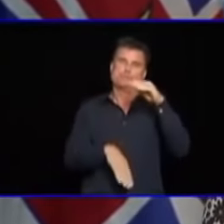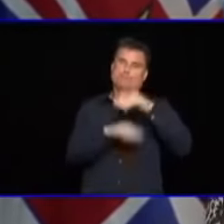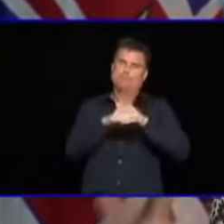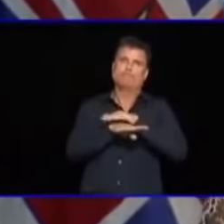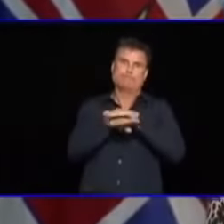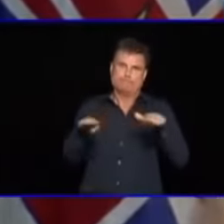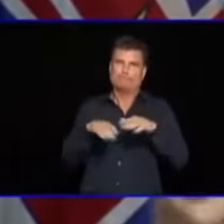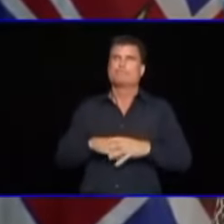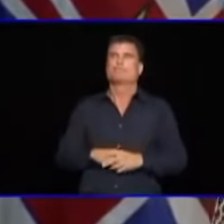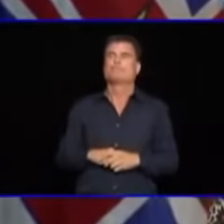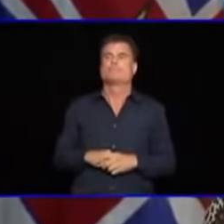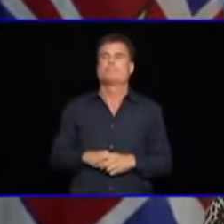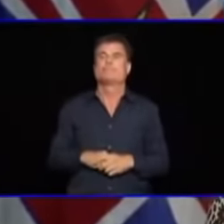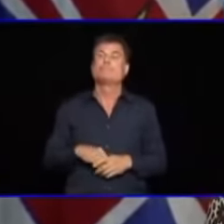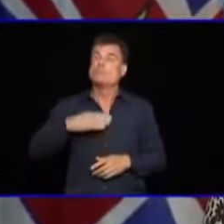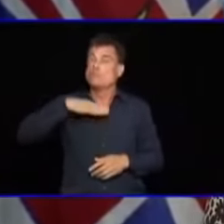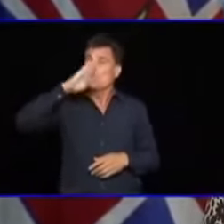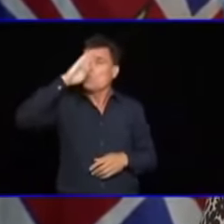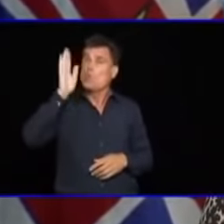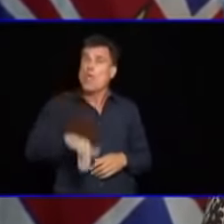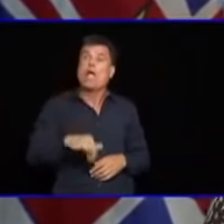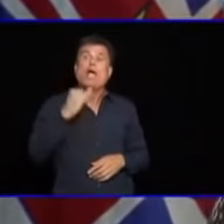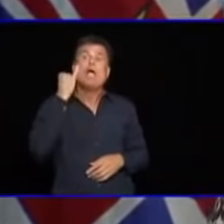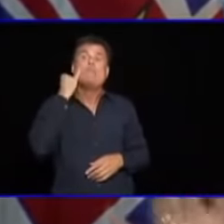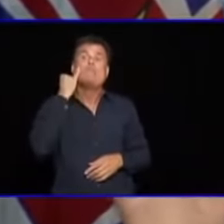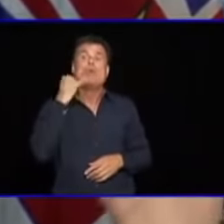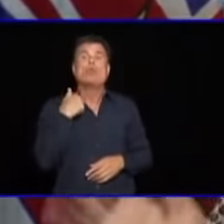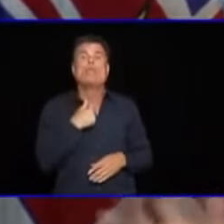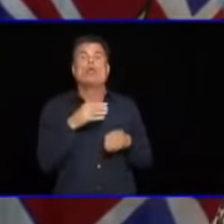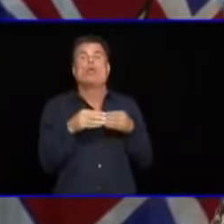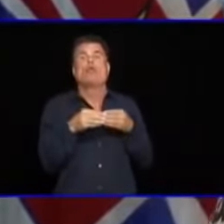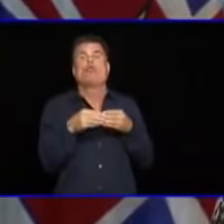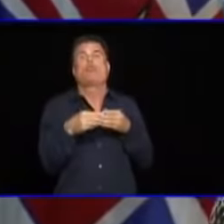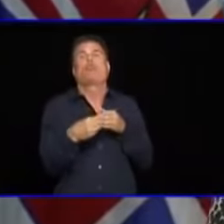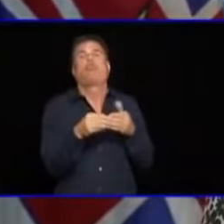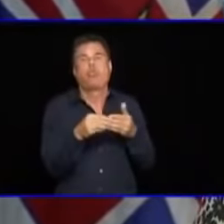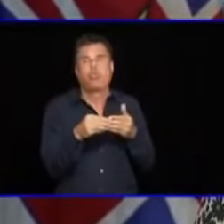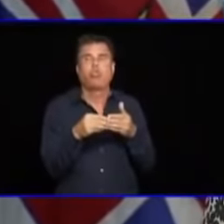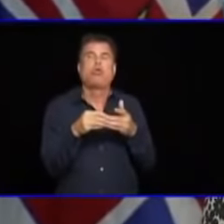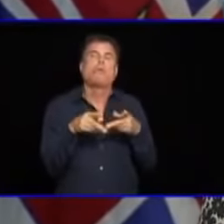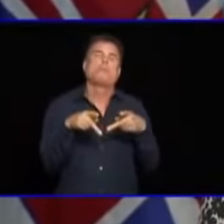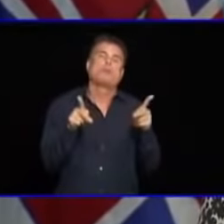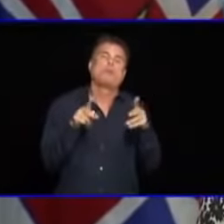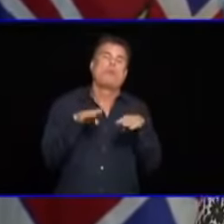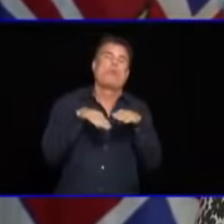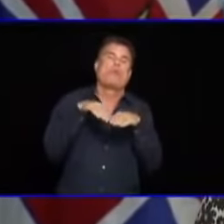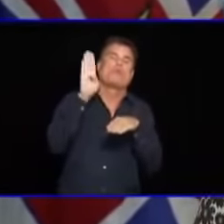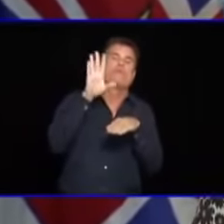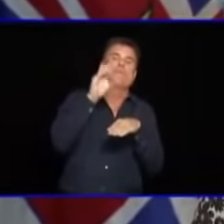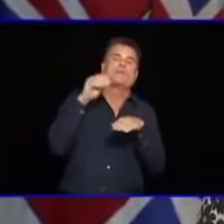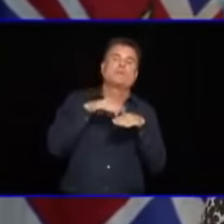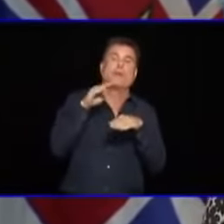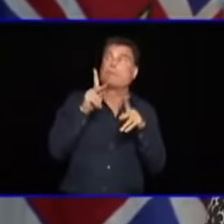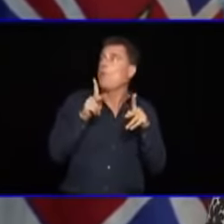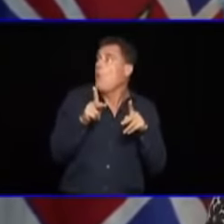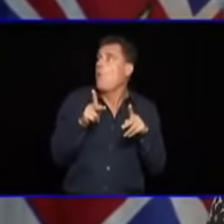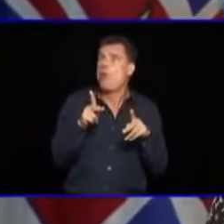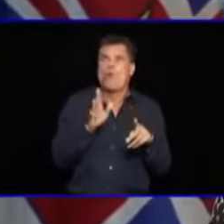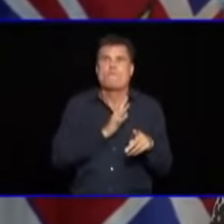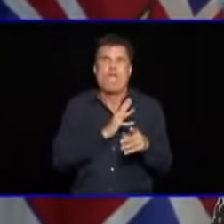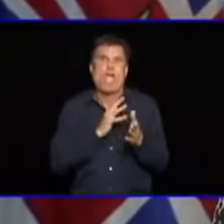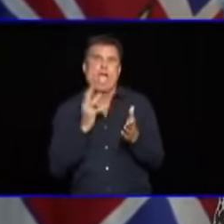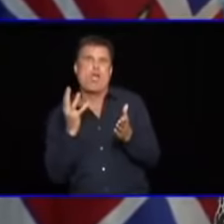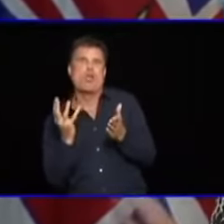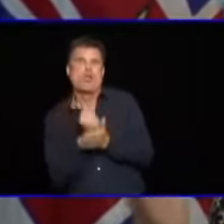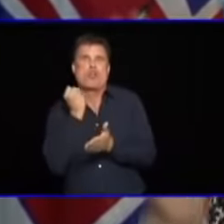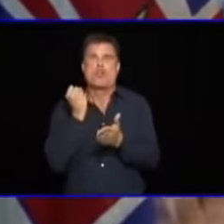together, inevitably people are going to be mixing. And we've seen a number of proposals, and I know people are very